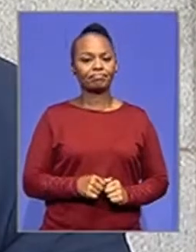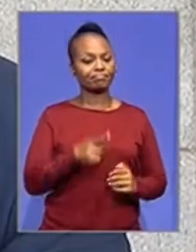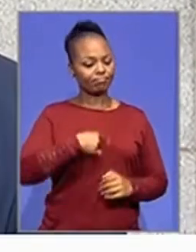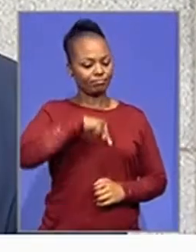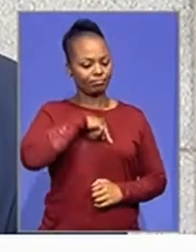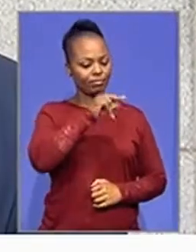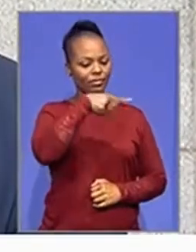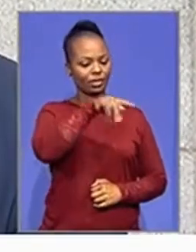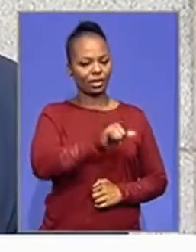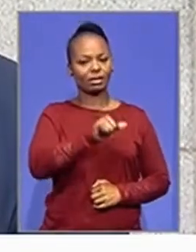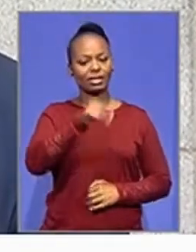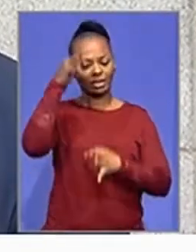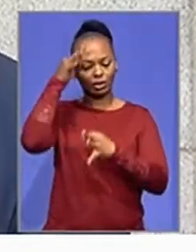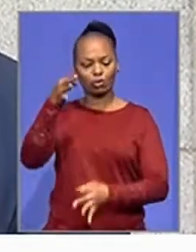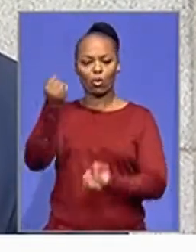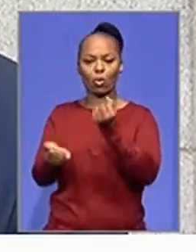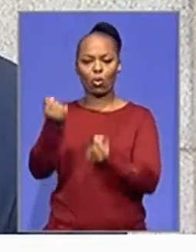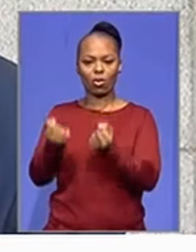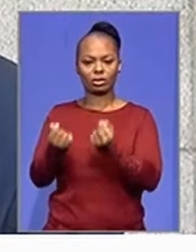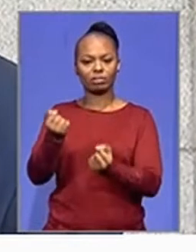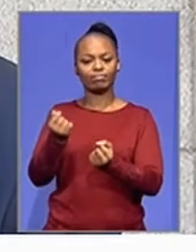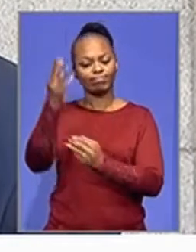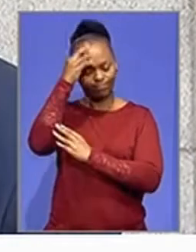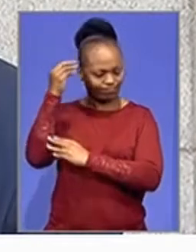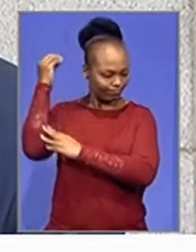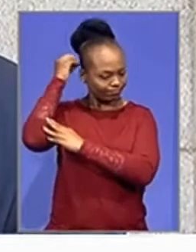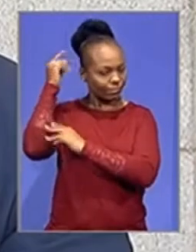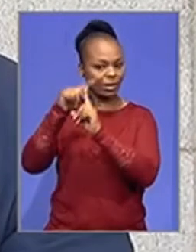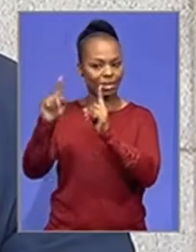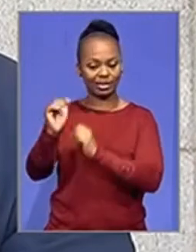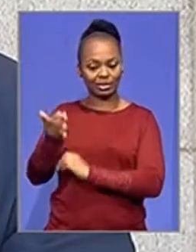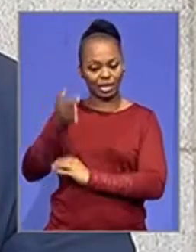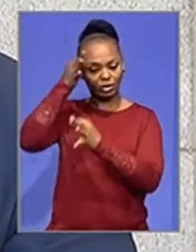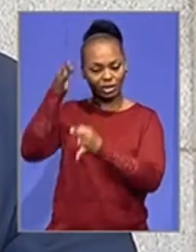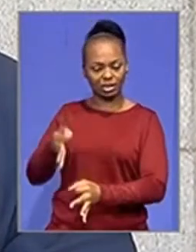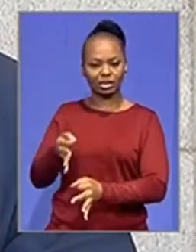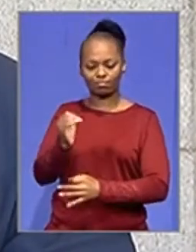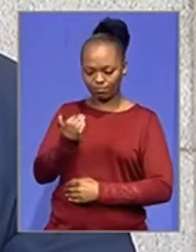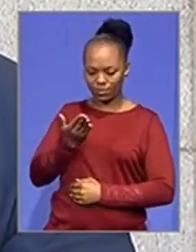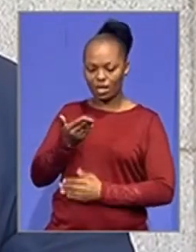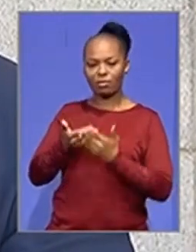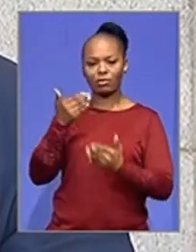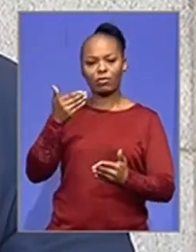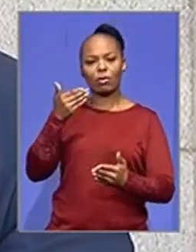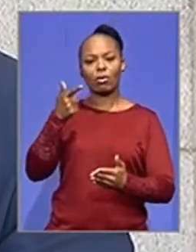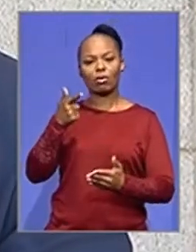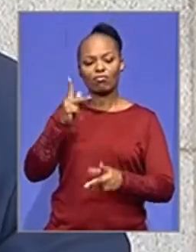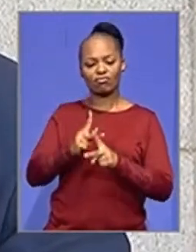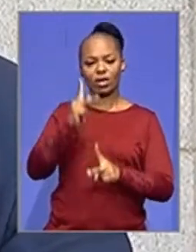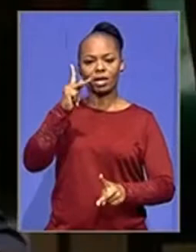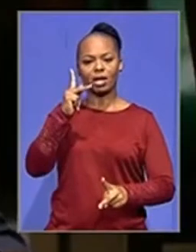court and we will take it and study the judgment before considering